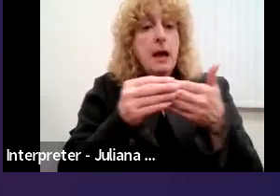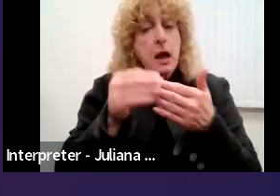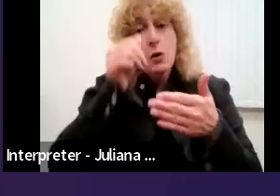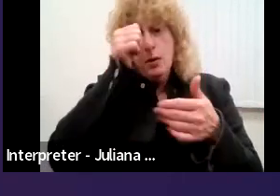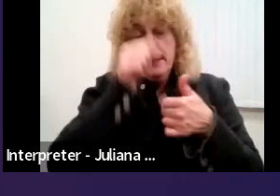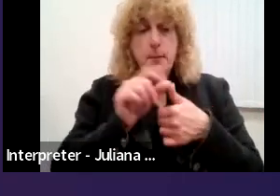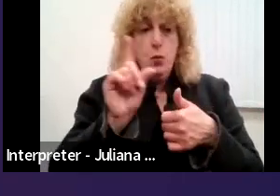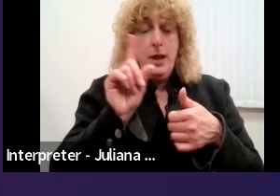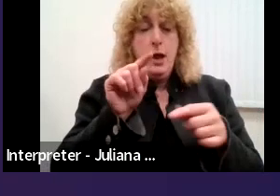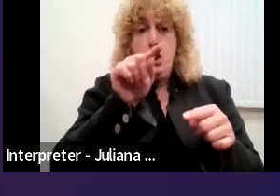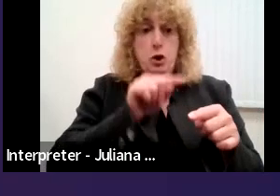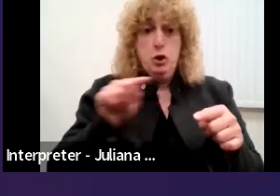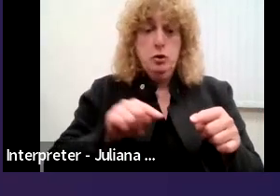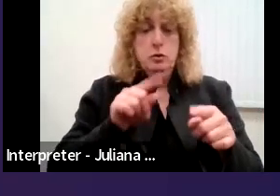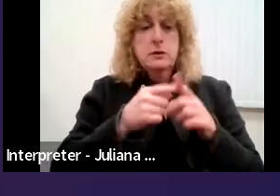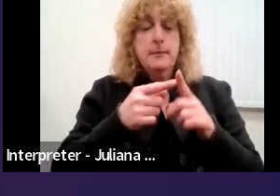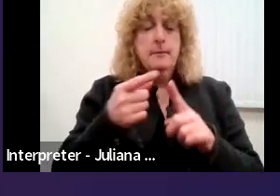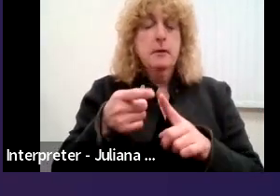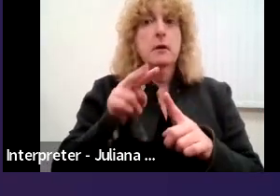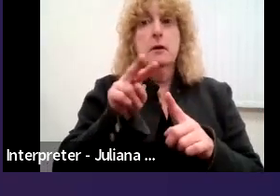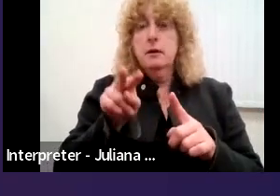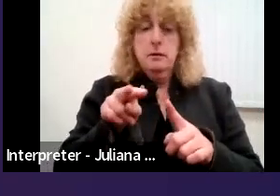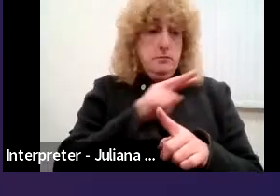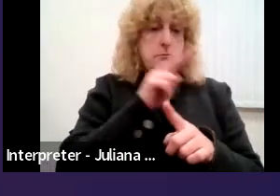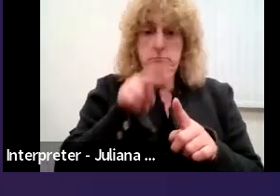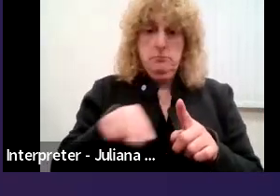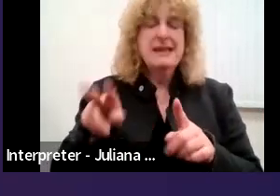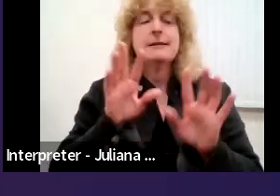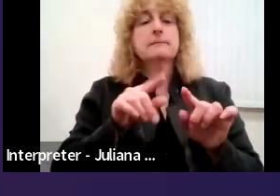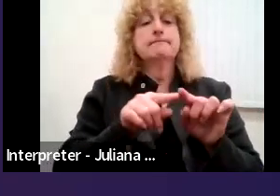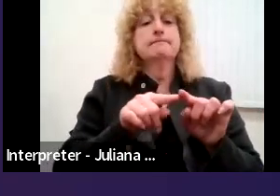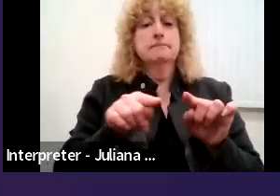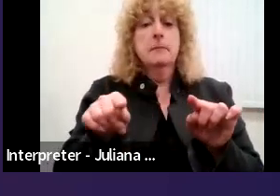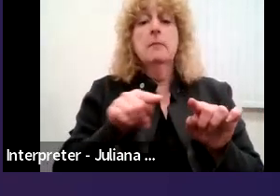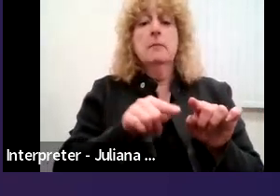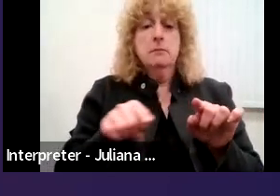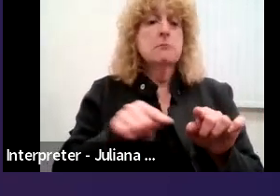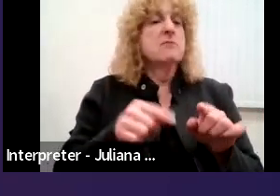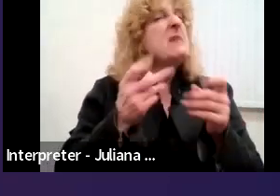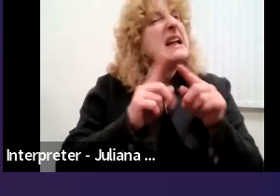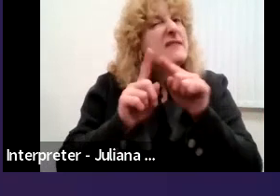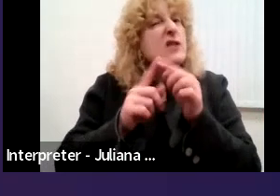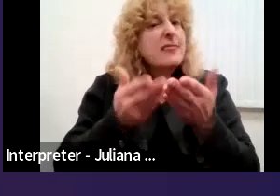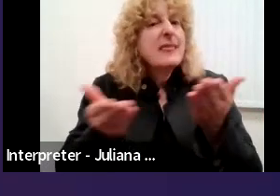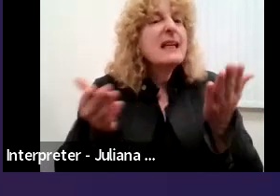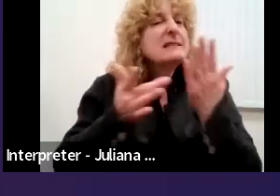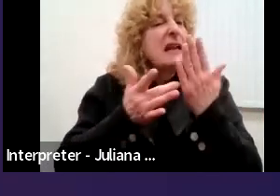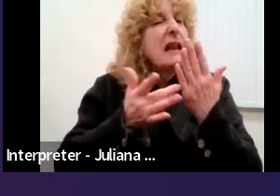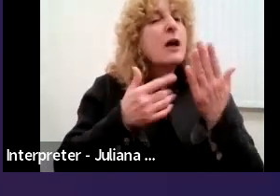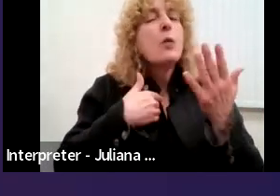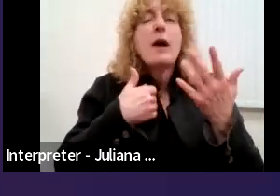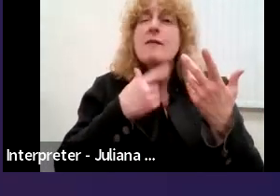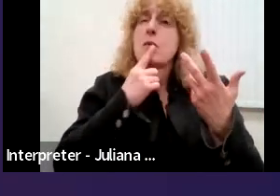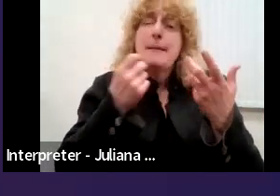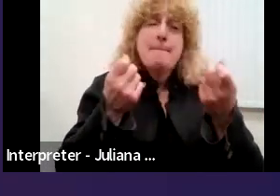there's also so many different assistive technology for daily living. We talked about that we do have more devices